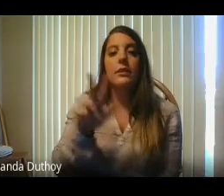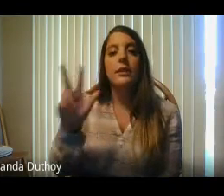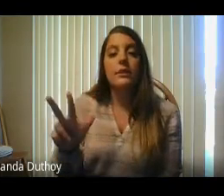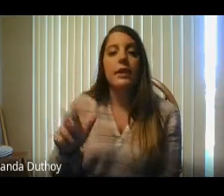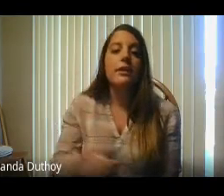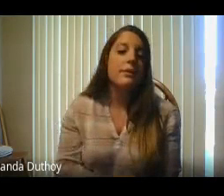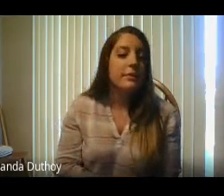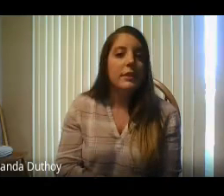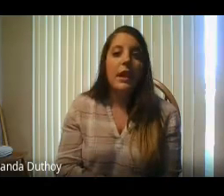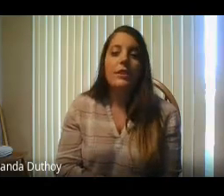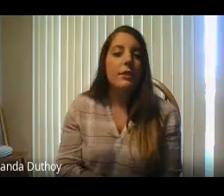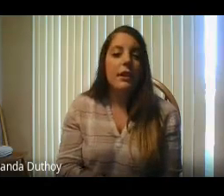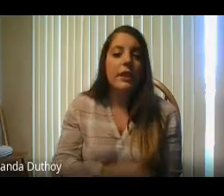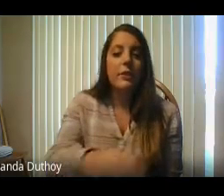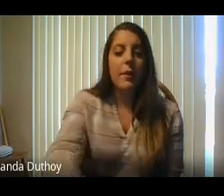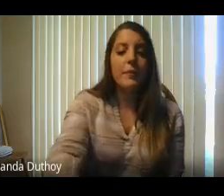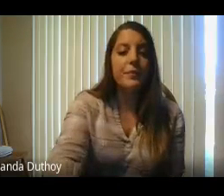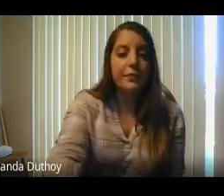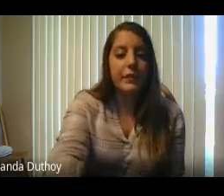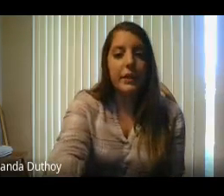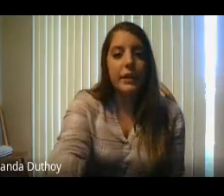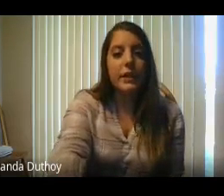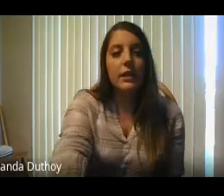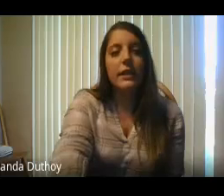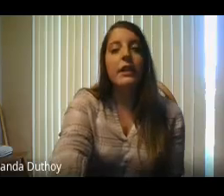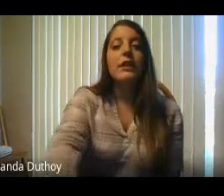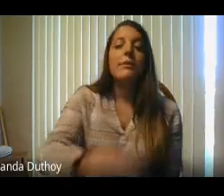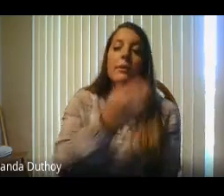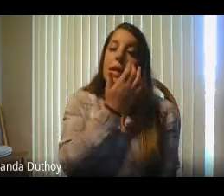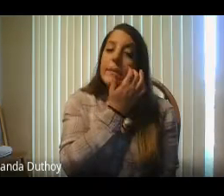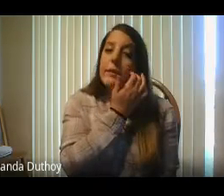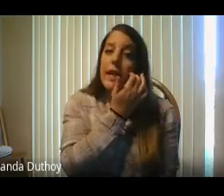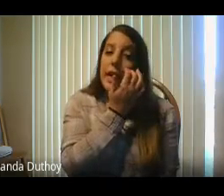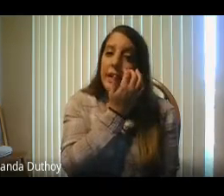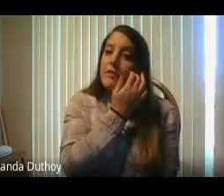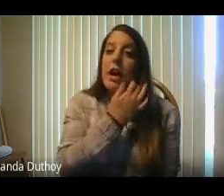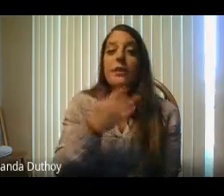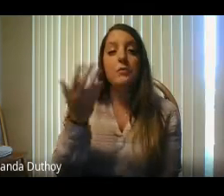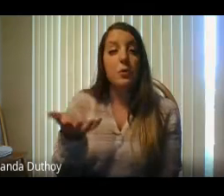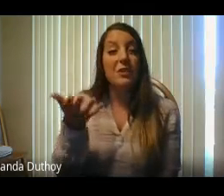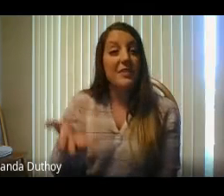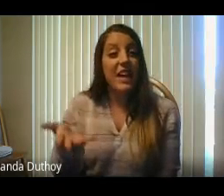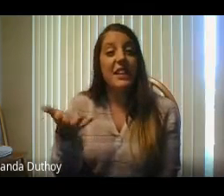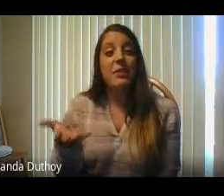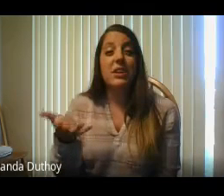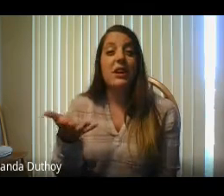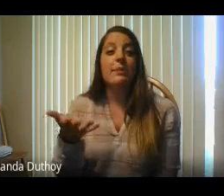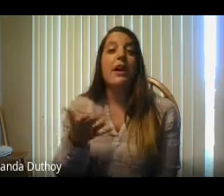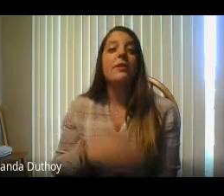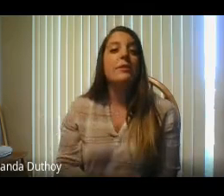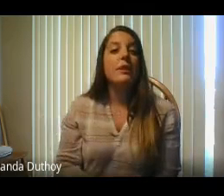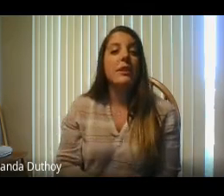32, 33. So it's all very normal. When we're talking about time, you follow that rule of 9